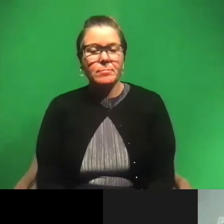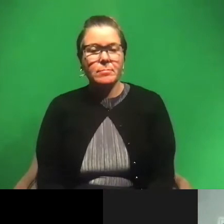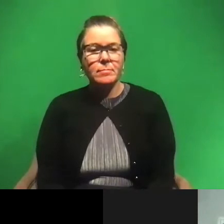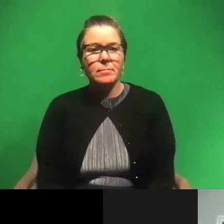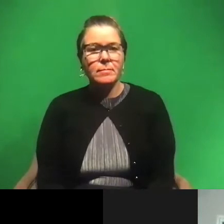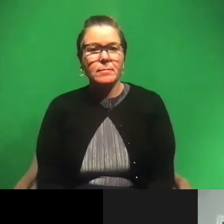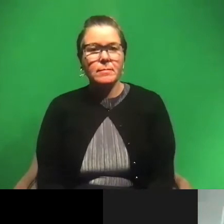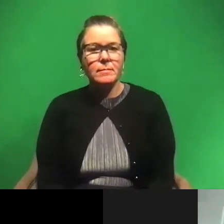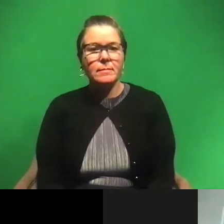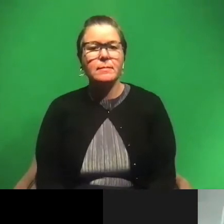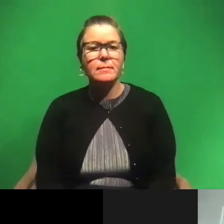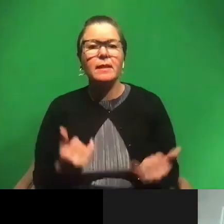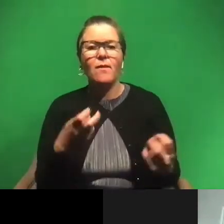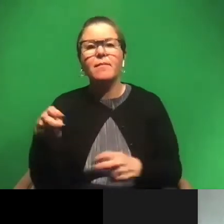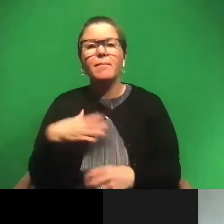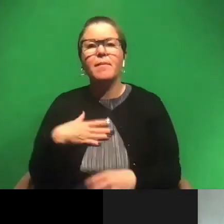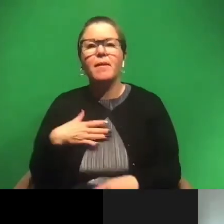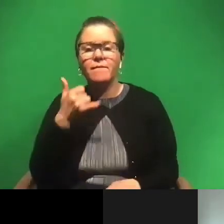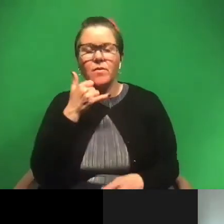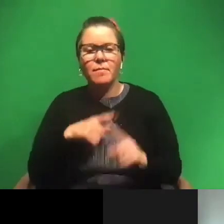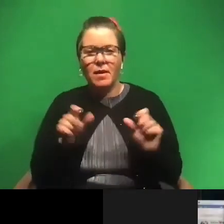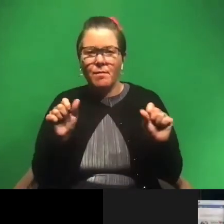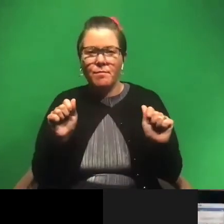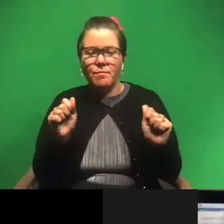Now I'm on my phone, but I can probably